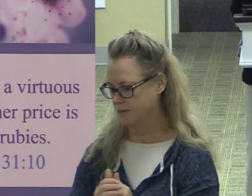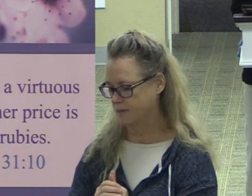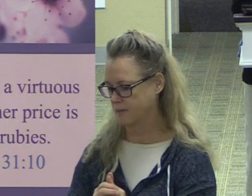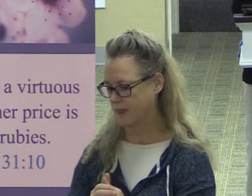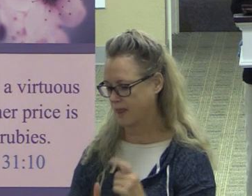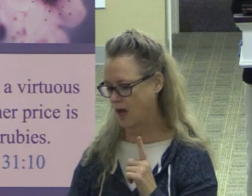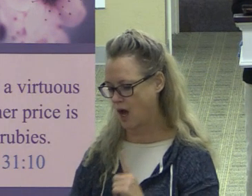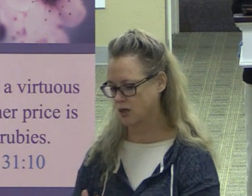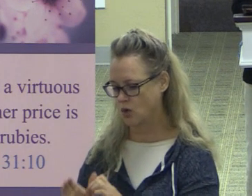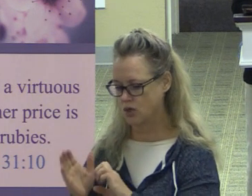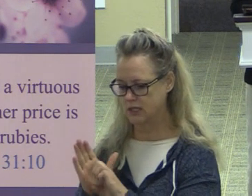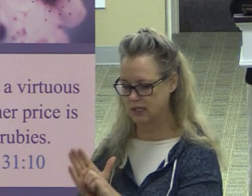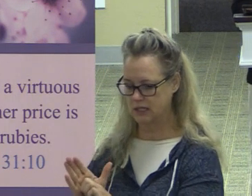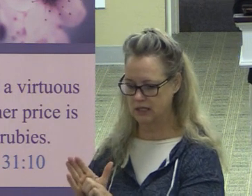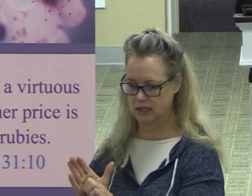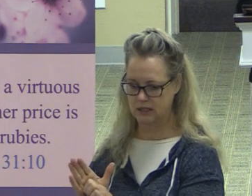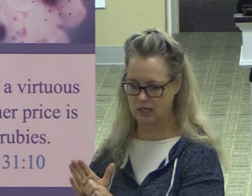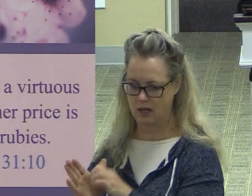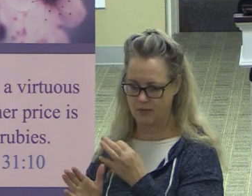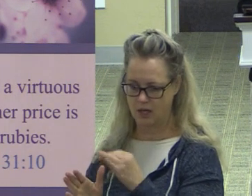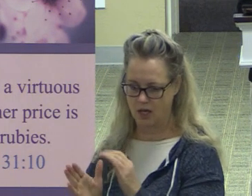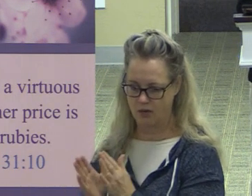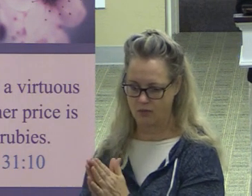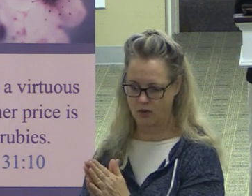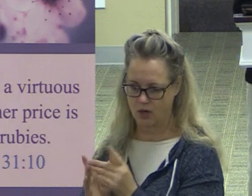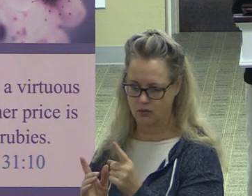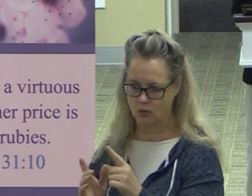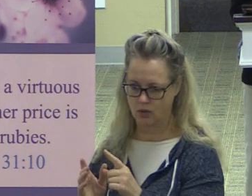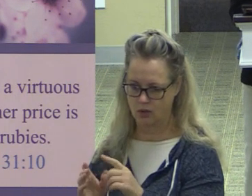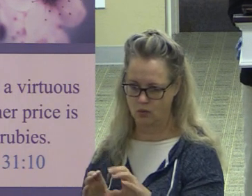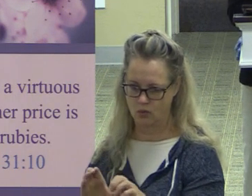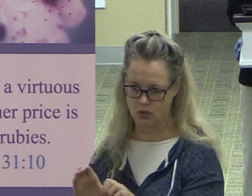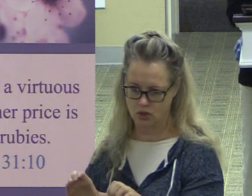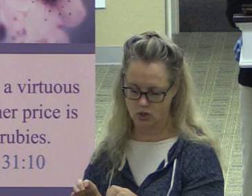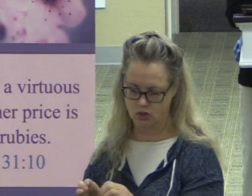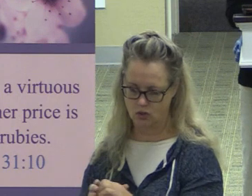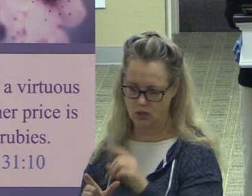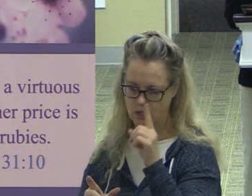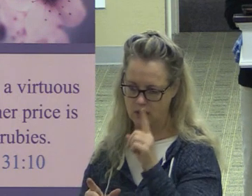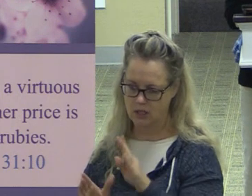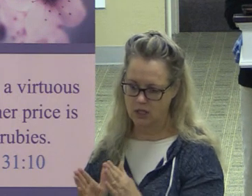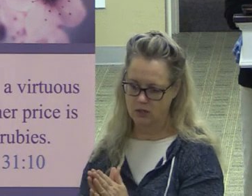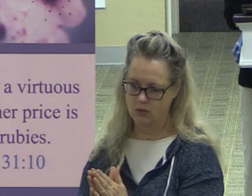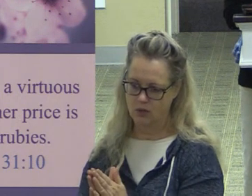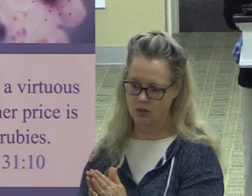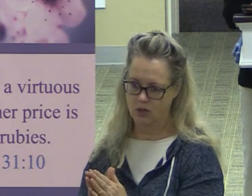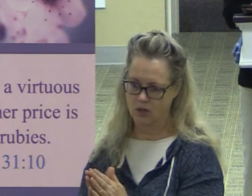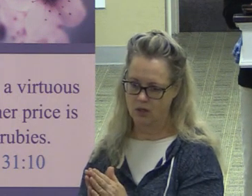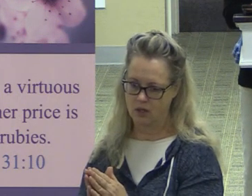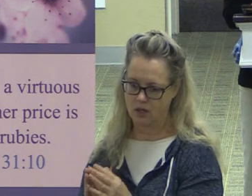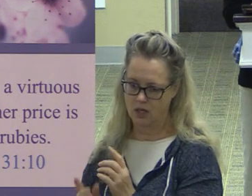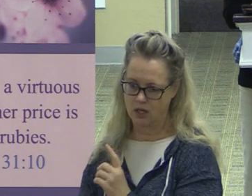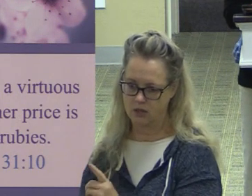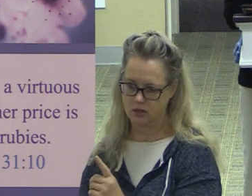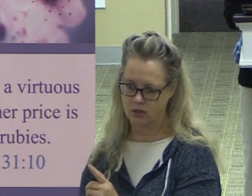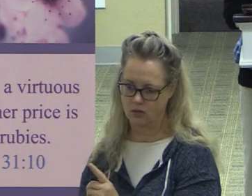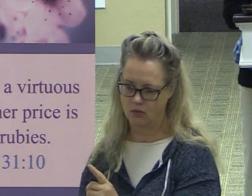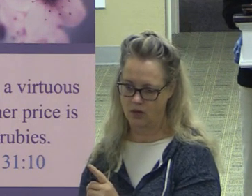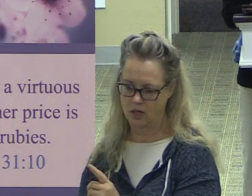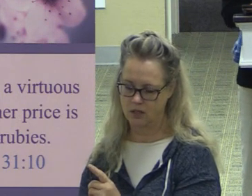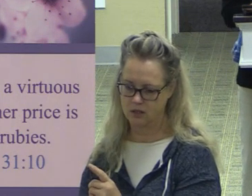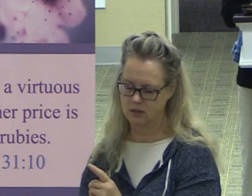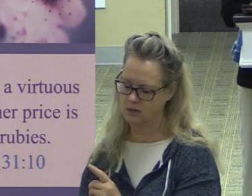Our Lord's example of prayer is the one we should emulate. His prayer has the proper, pure compassion for all of